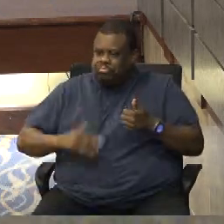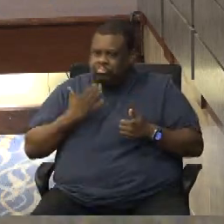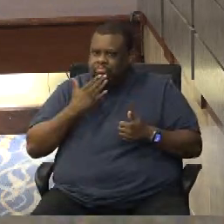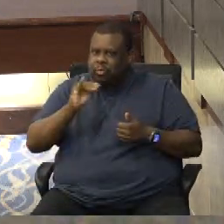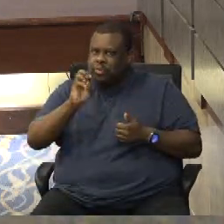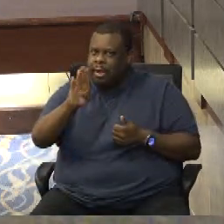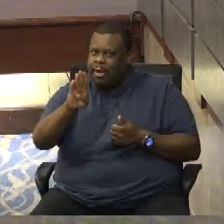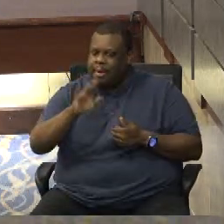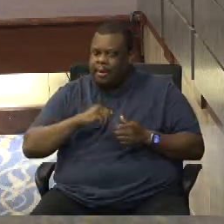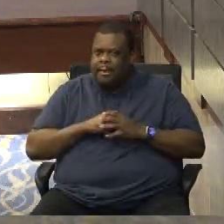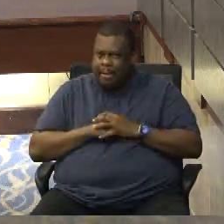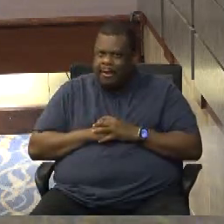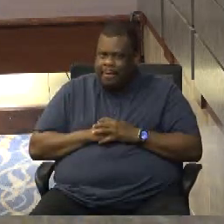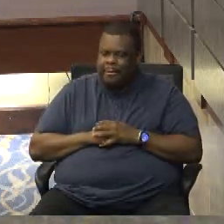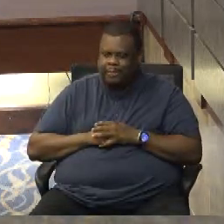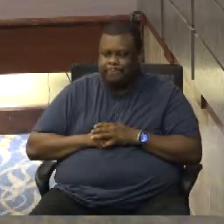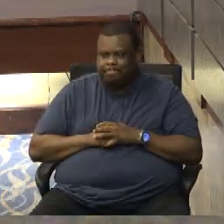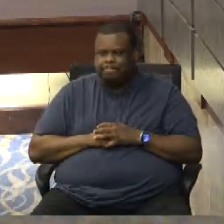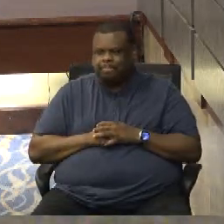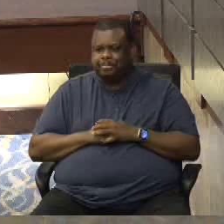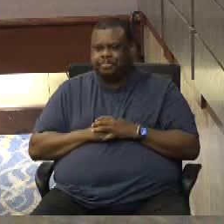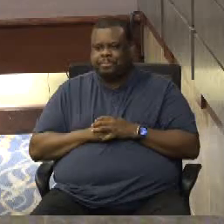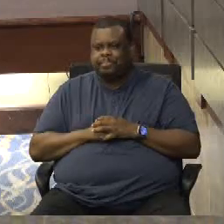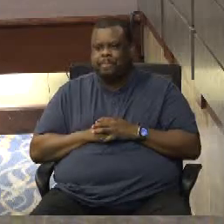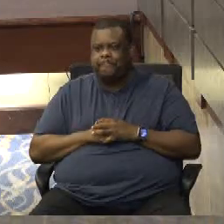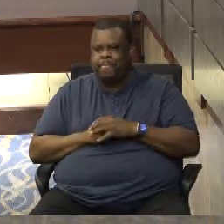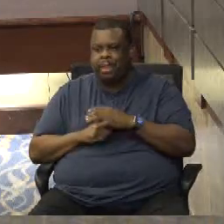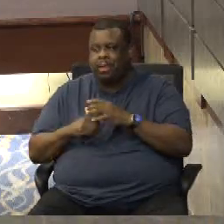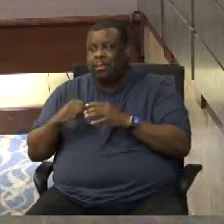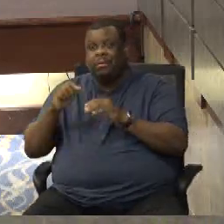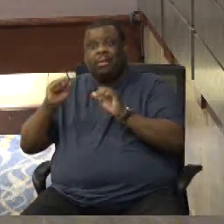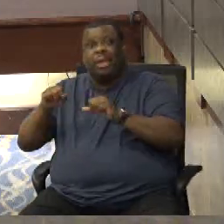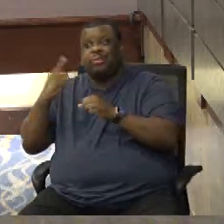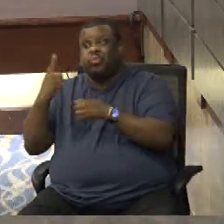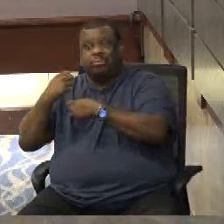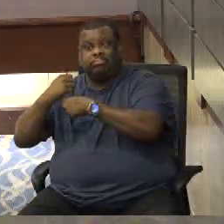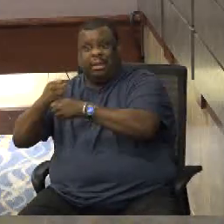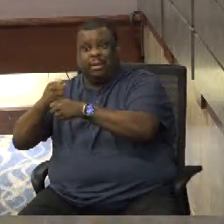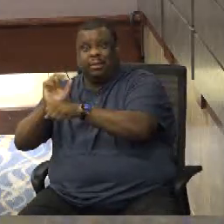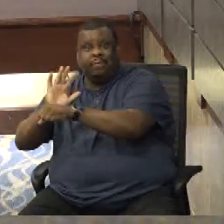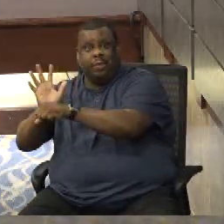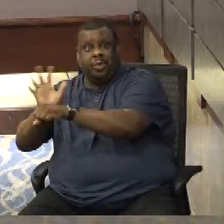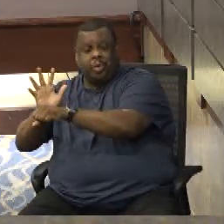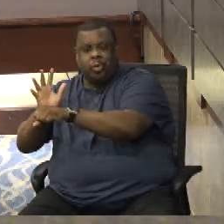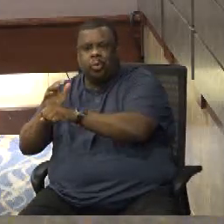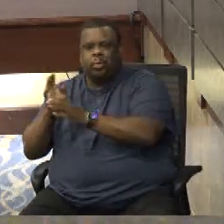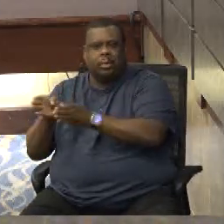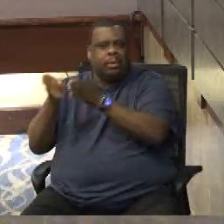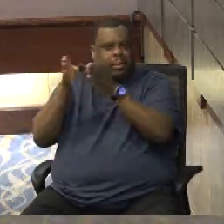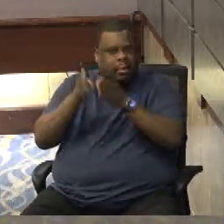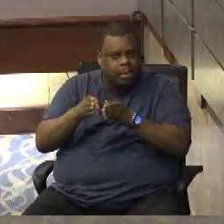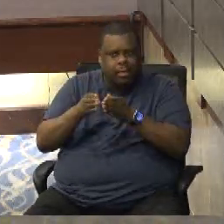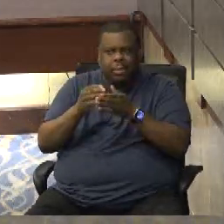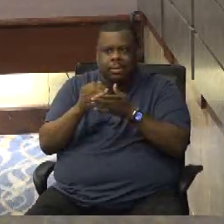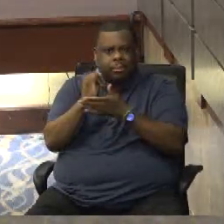first of all, somebody make the video of the emotional manifesto. I was thinking when she was reading, I said, this should be a video right